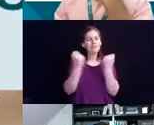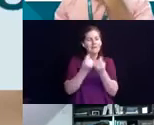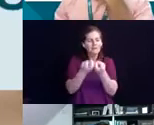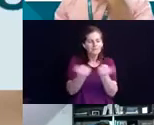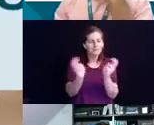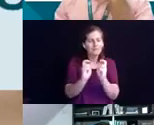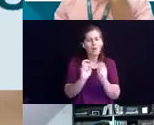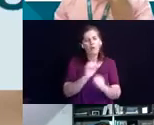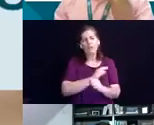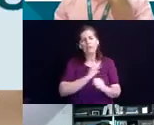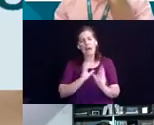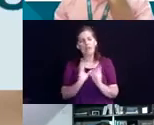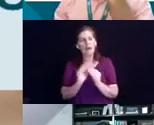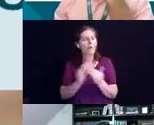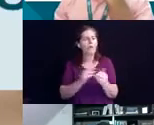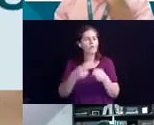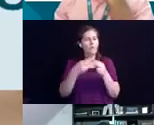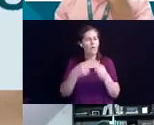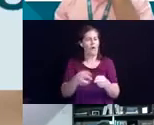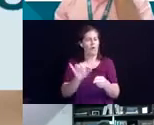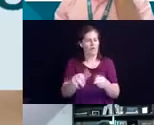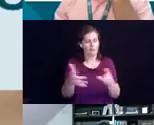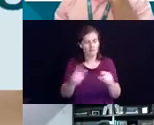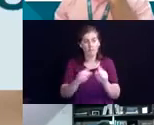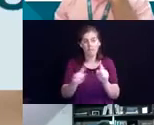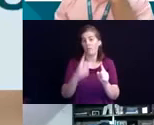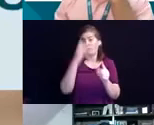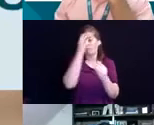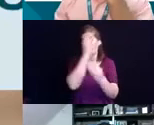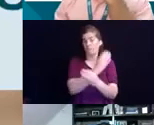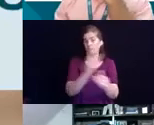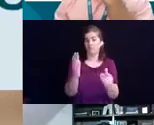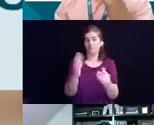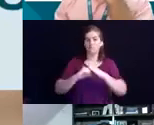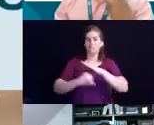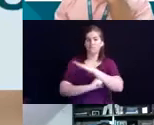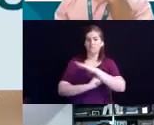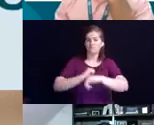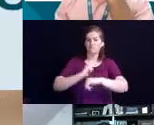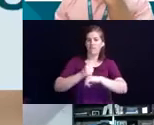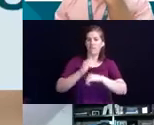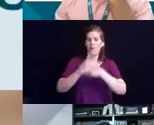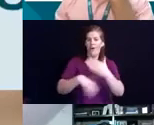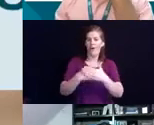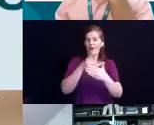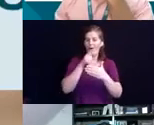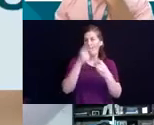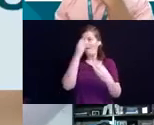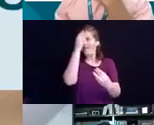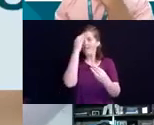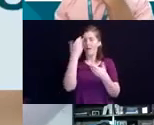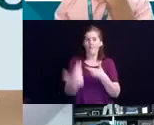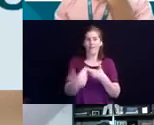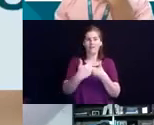staff meetings, whatever you may call them. But we wanted to give a foundation for everyone who's going to be thinking about participating